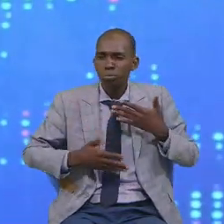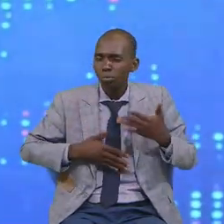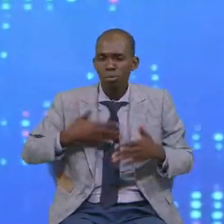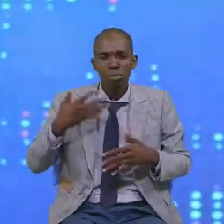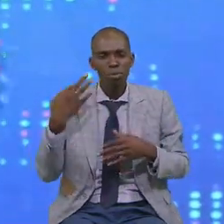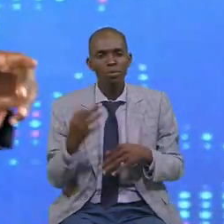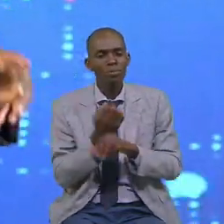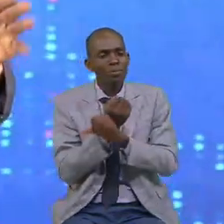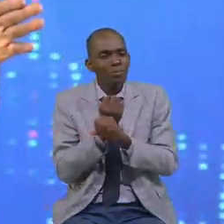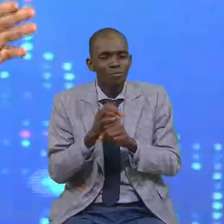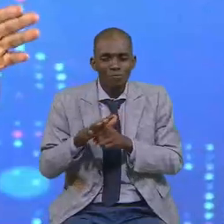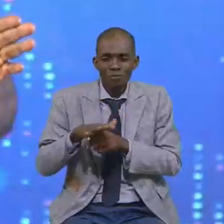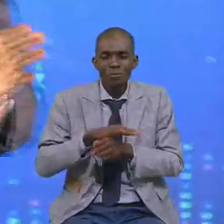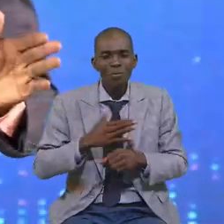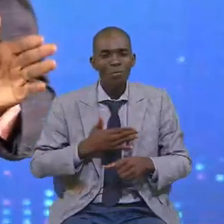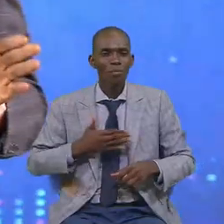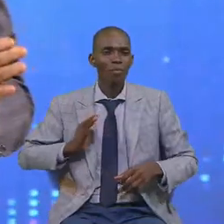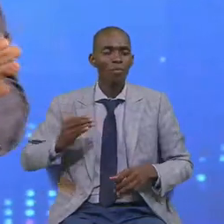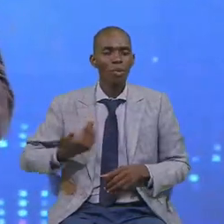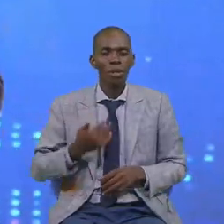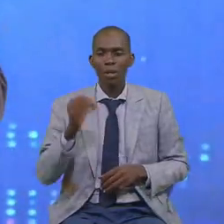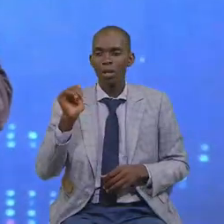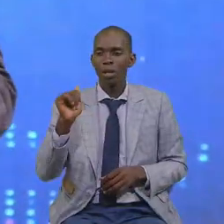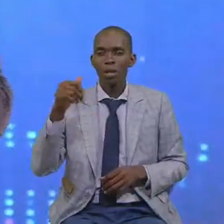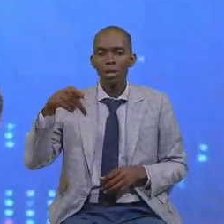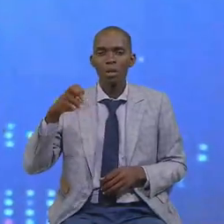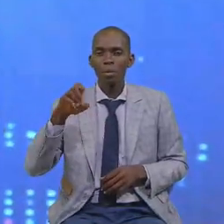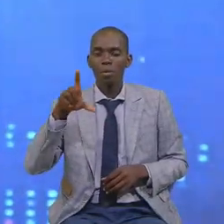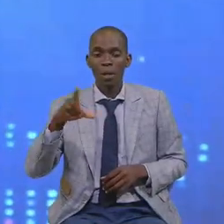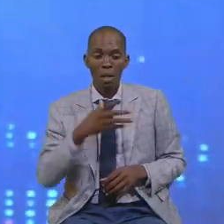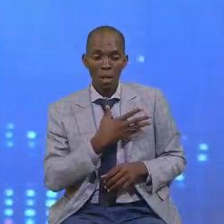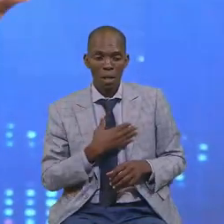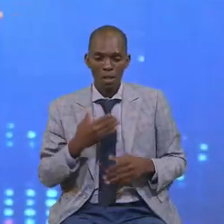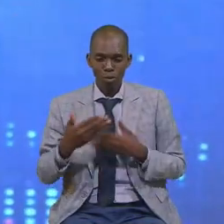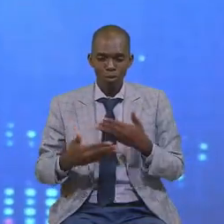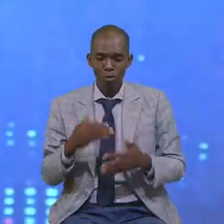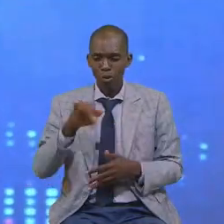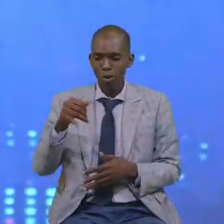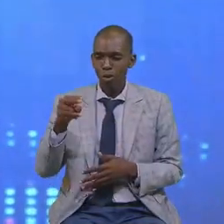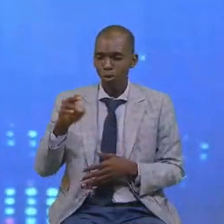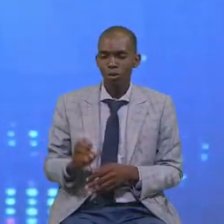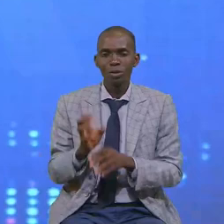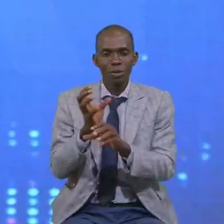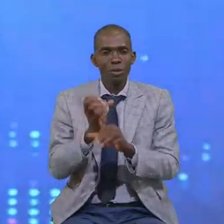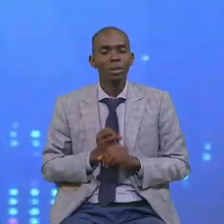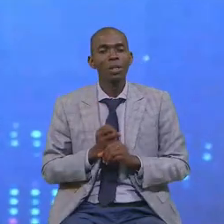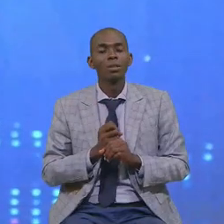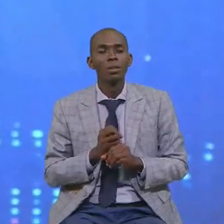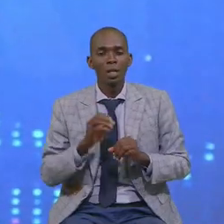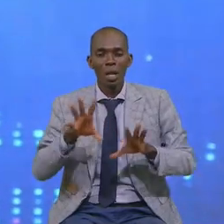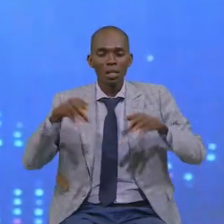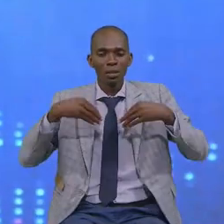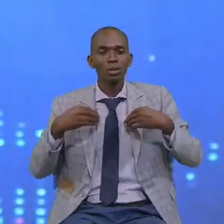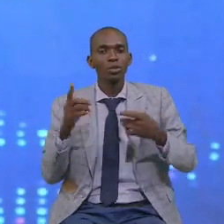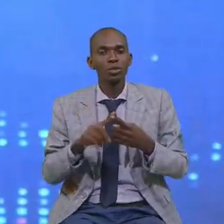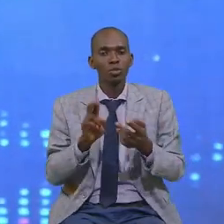filled my soul, April. And then June, admission letter came to the University of Ibadan to